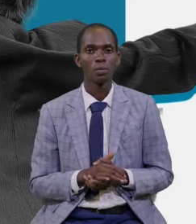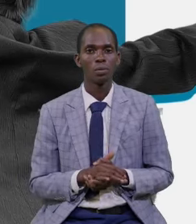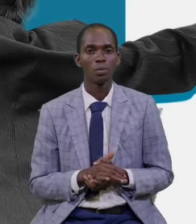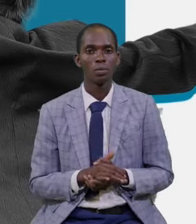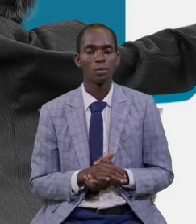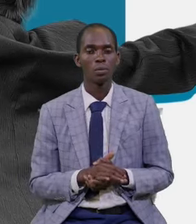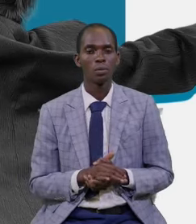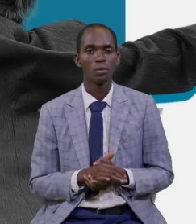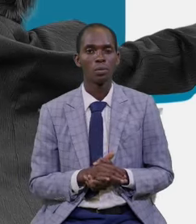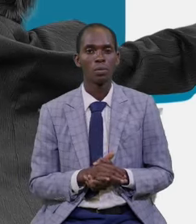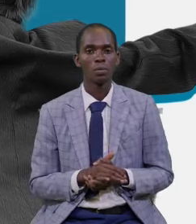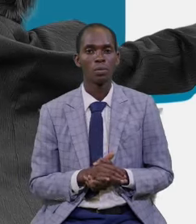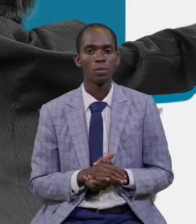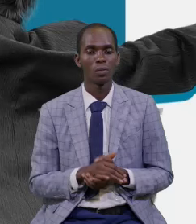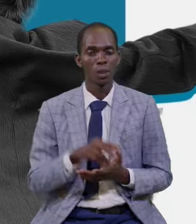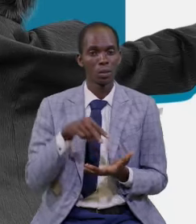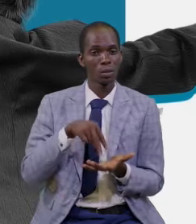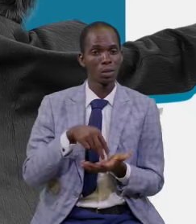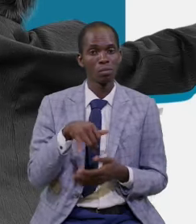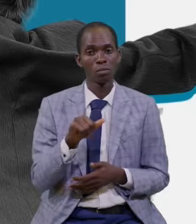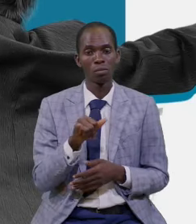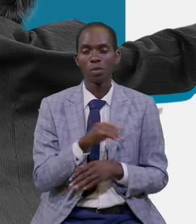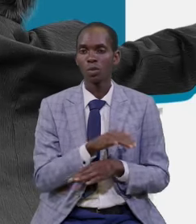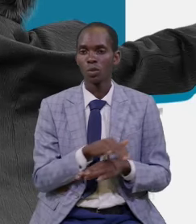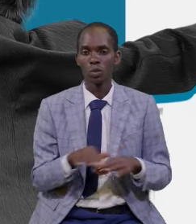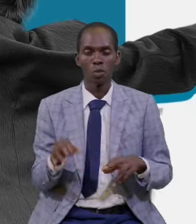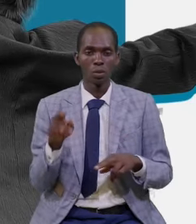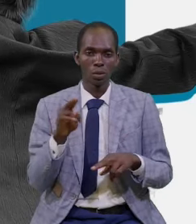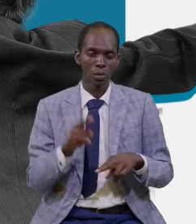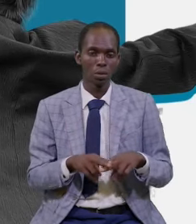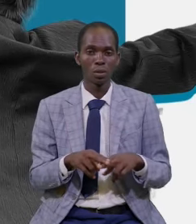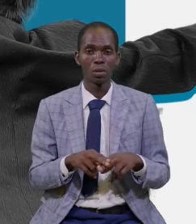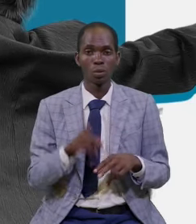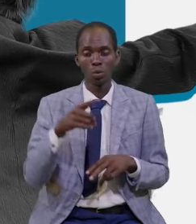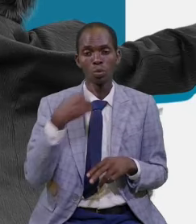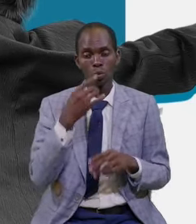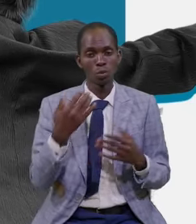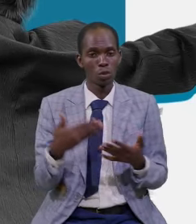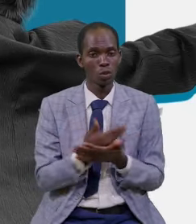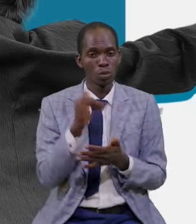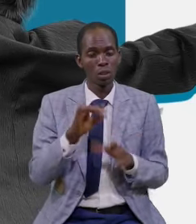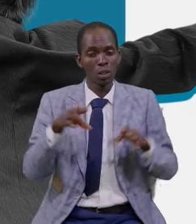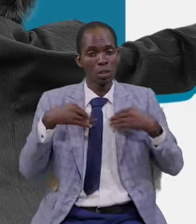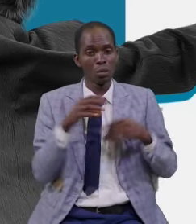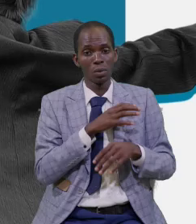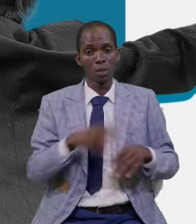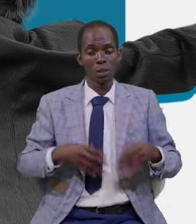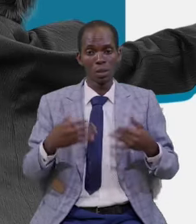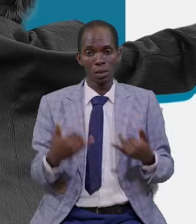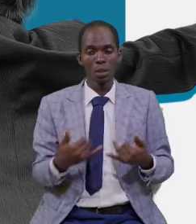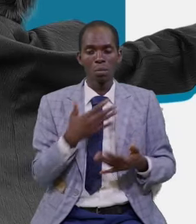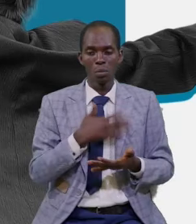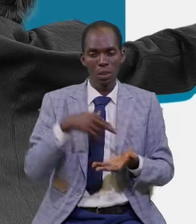keep standing. Don't sit down until they have attended to you, please. All those that have made decisions